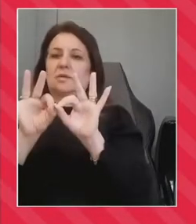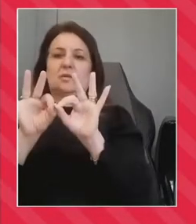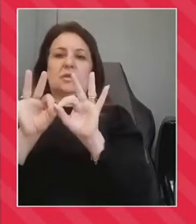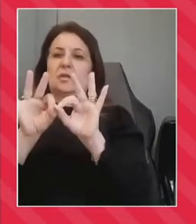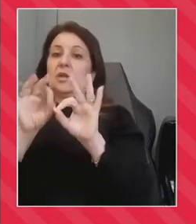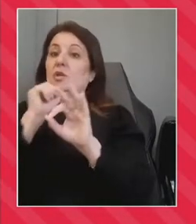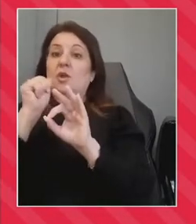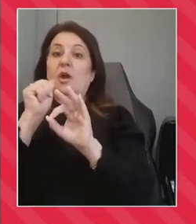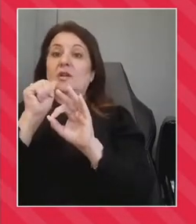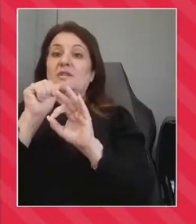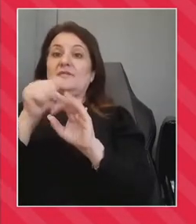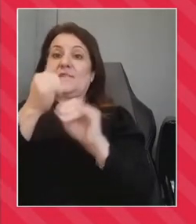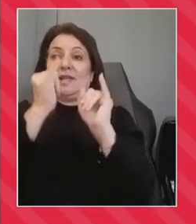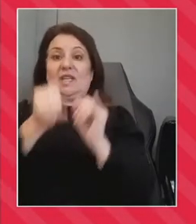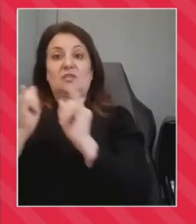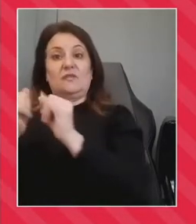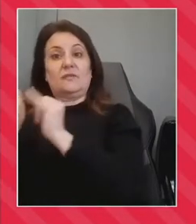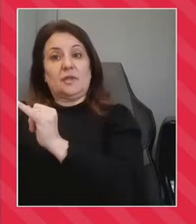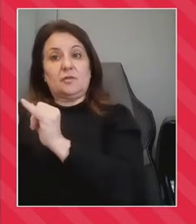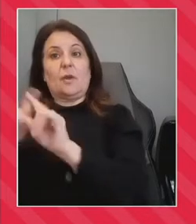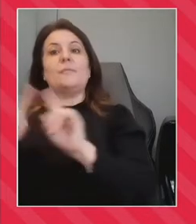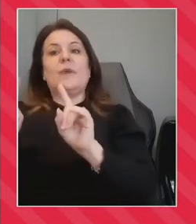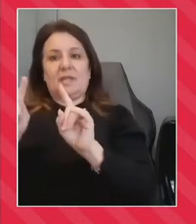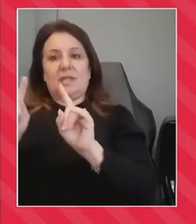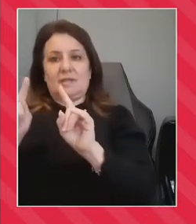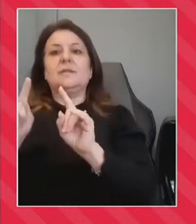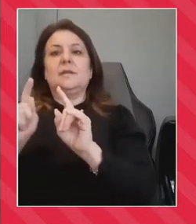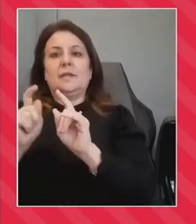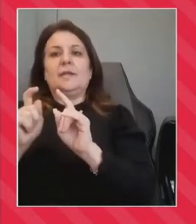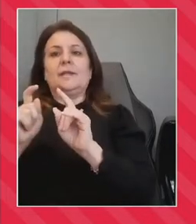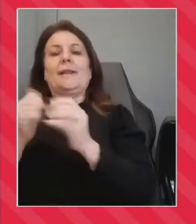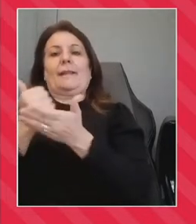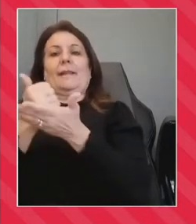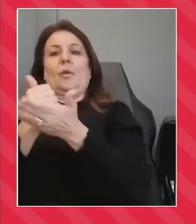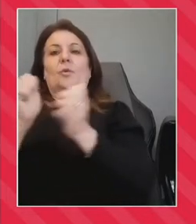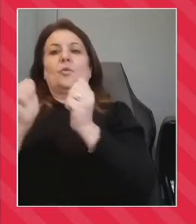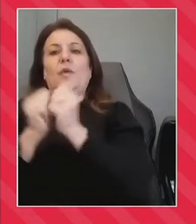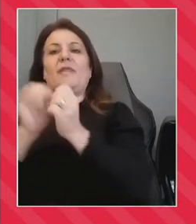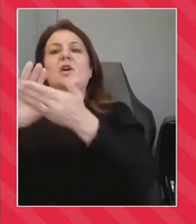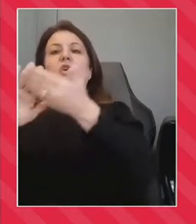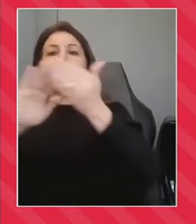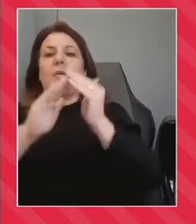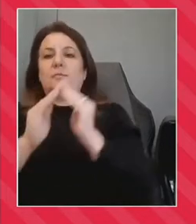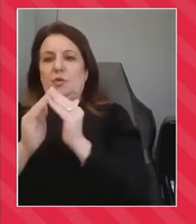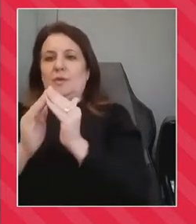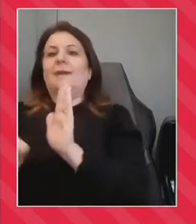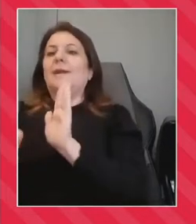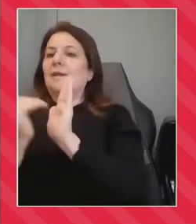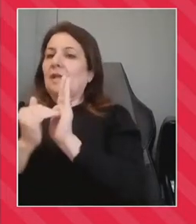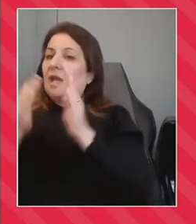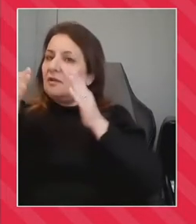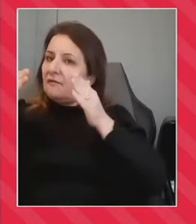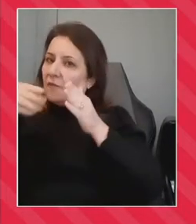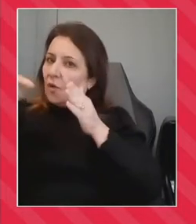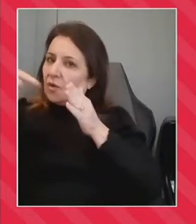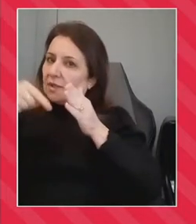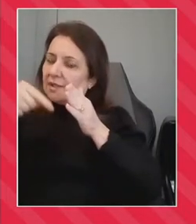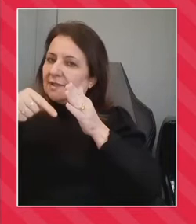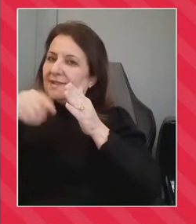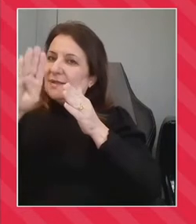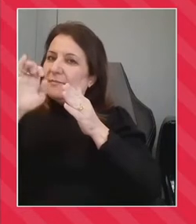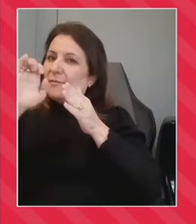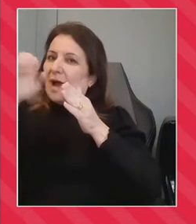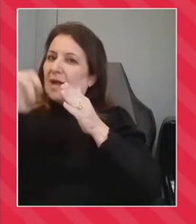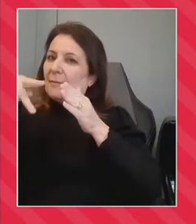individual capacity, but building capacity of communities, particularly, and again, my focus is on BIPOC and low-income